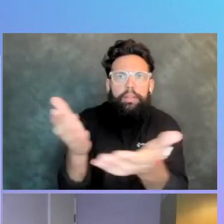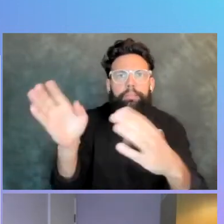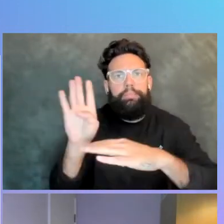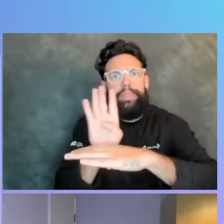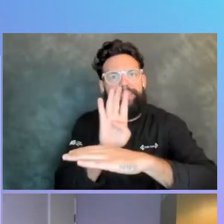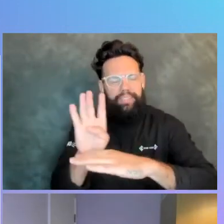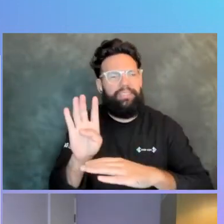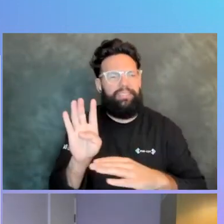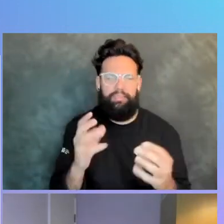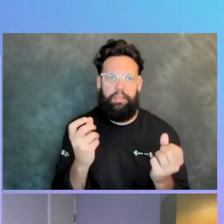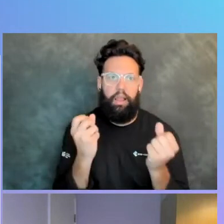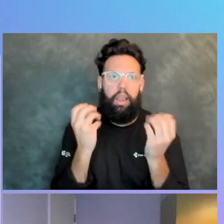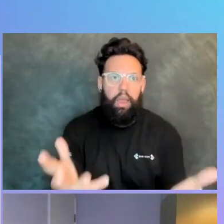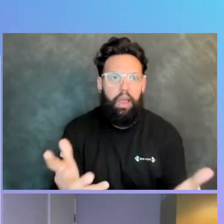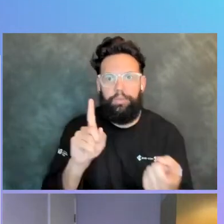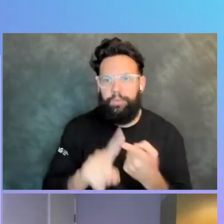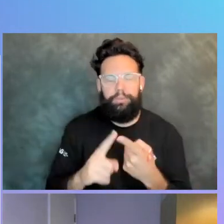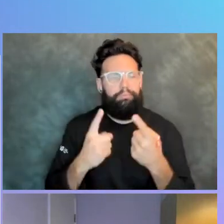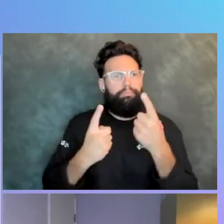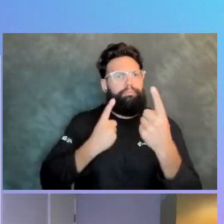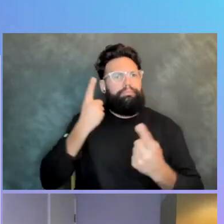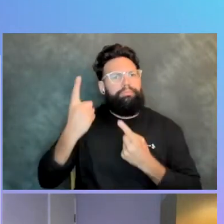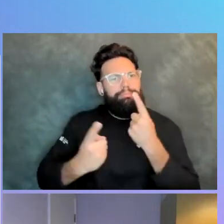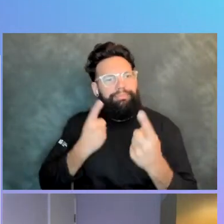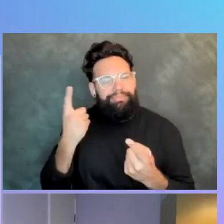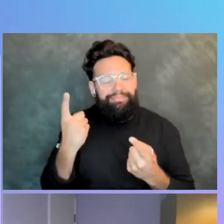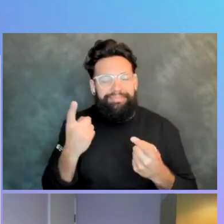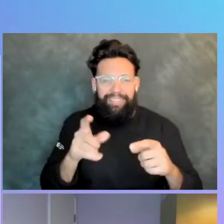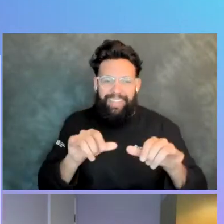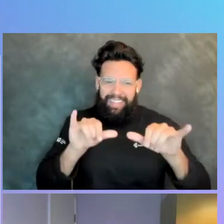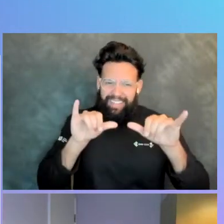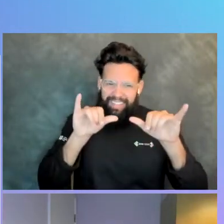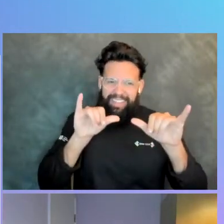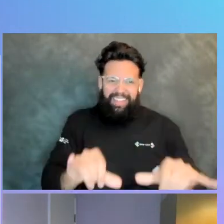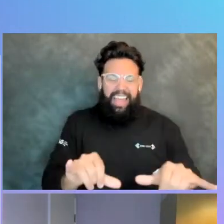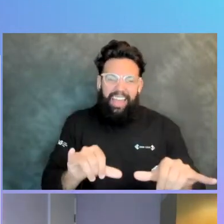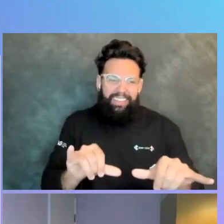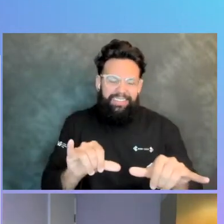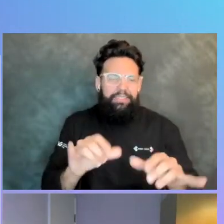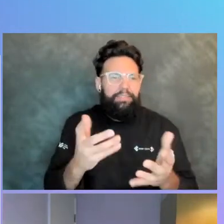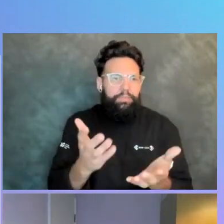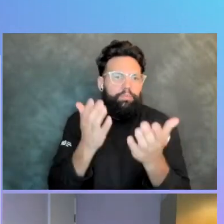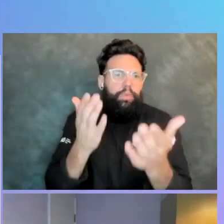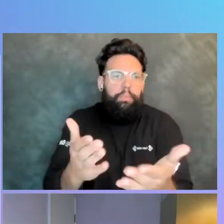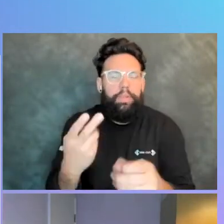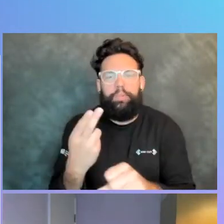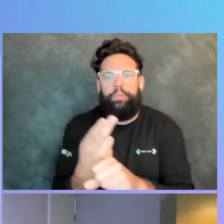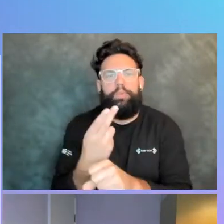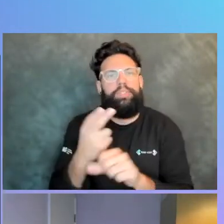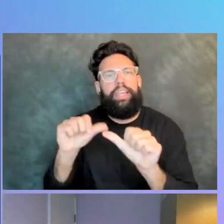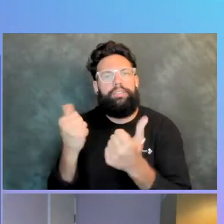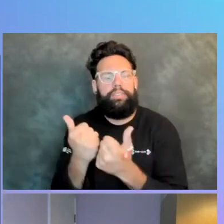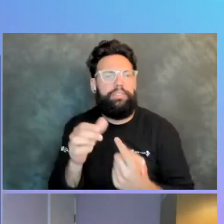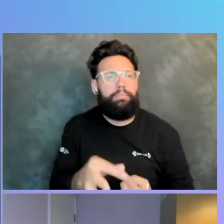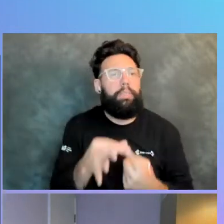on, and that is a big reason why agencies can be traditionally used, especially for the smaller companies.